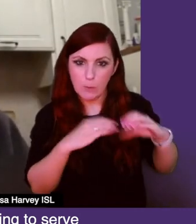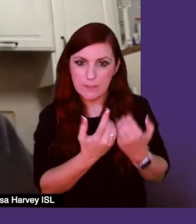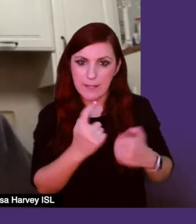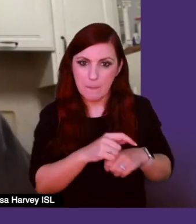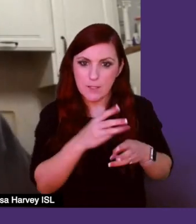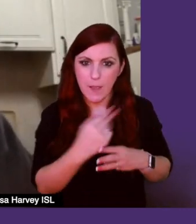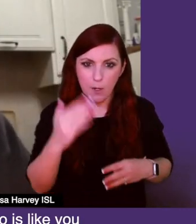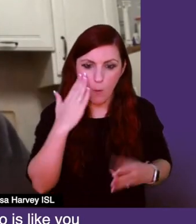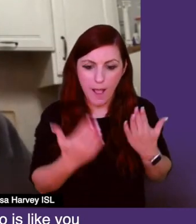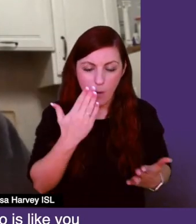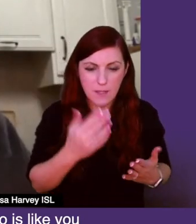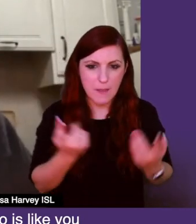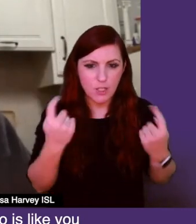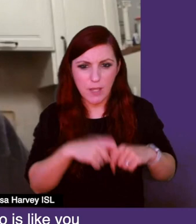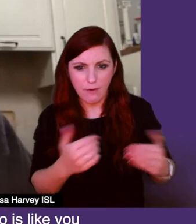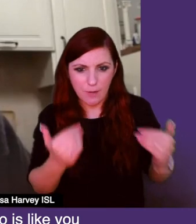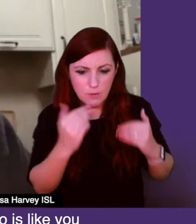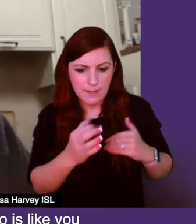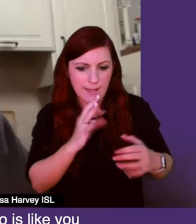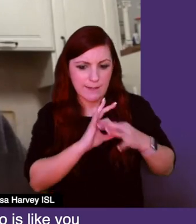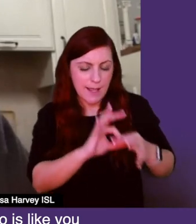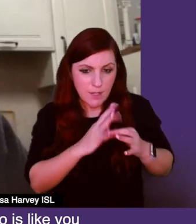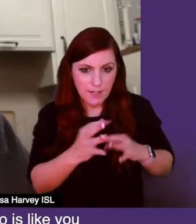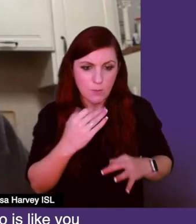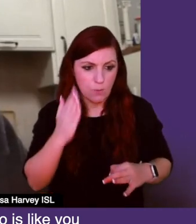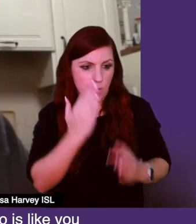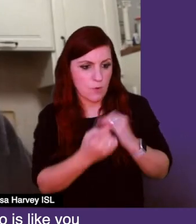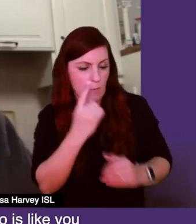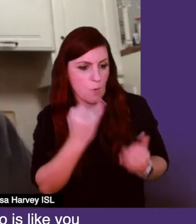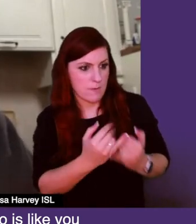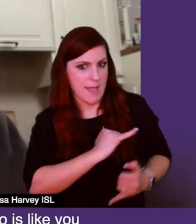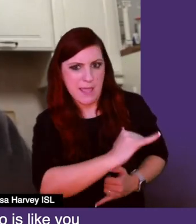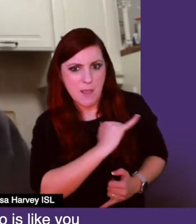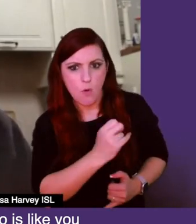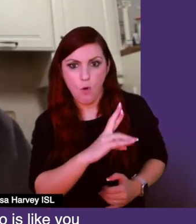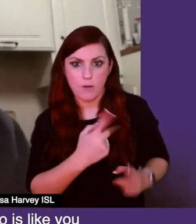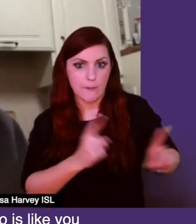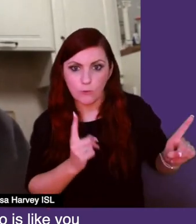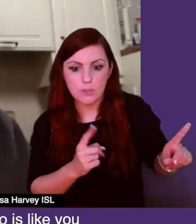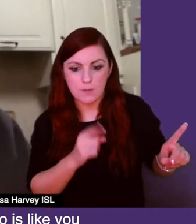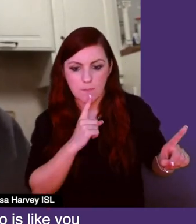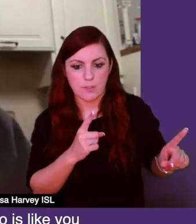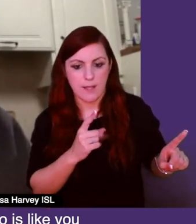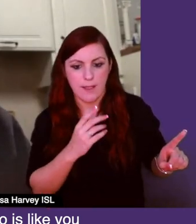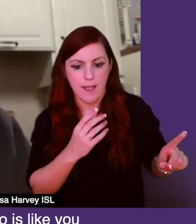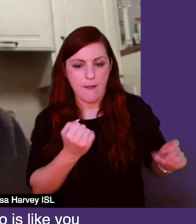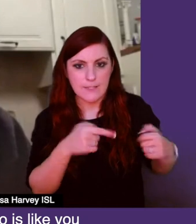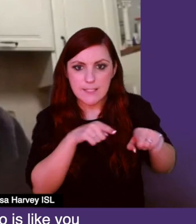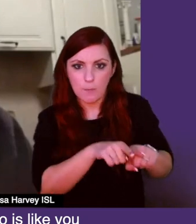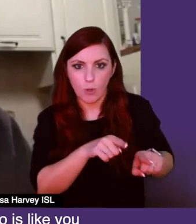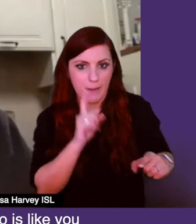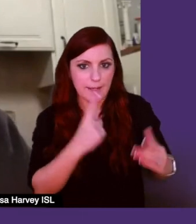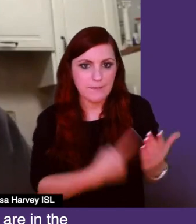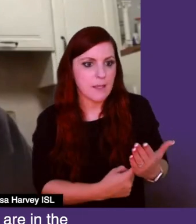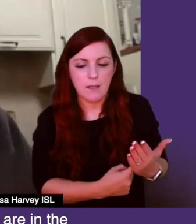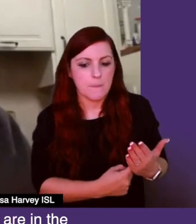information, sharing connections, getting to know that there's someone who's like you or someone who's completely not like you but has a similar set of